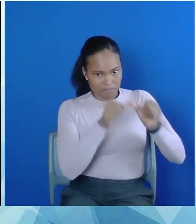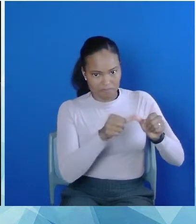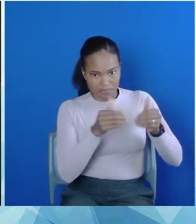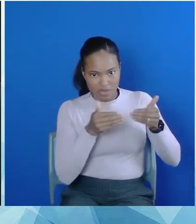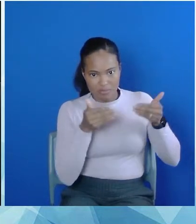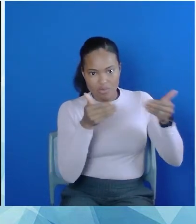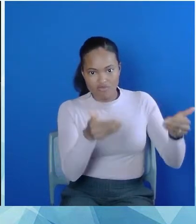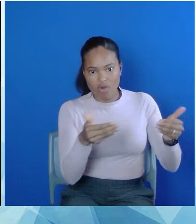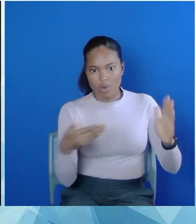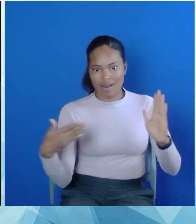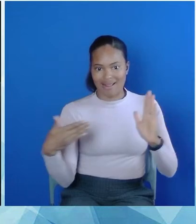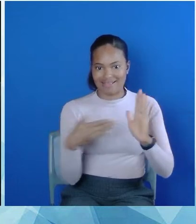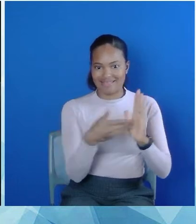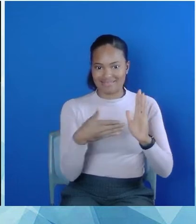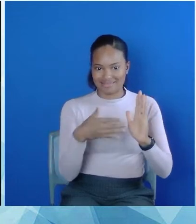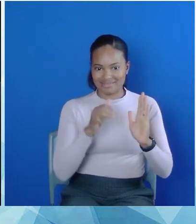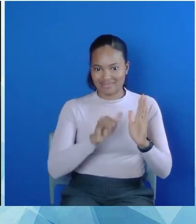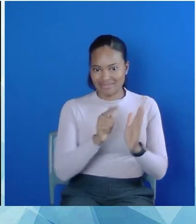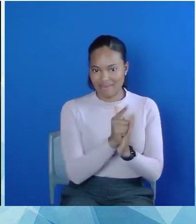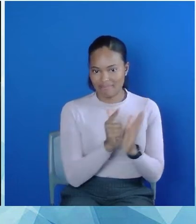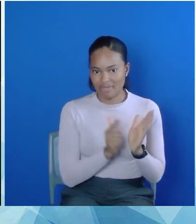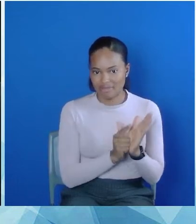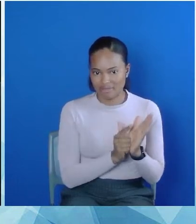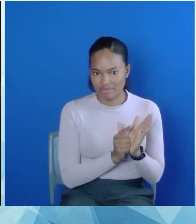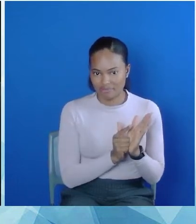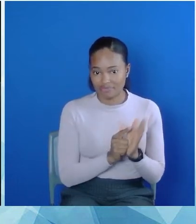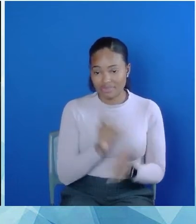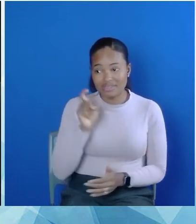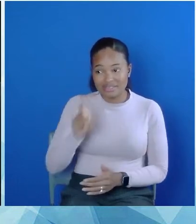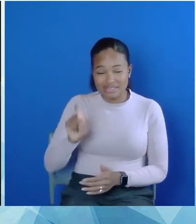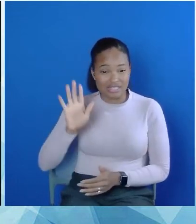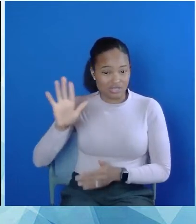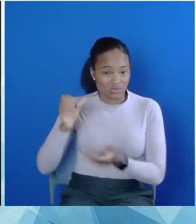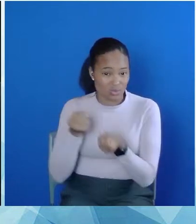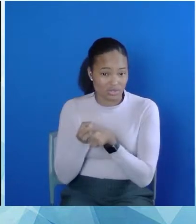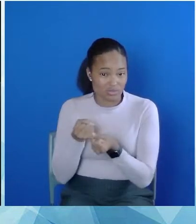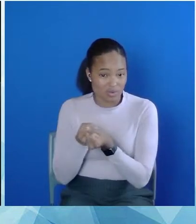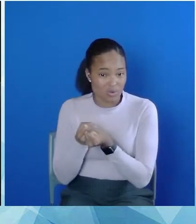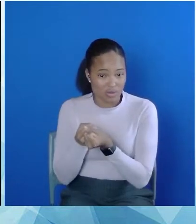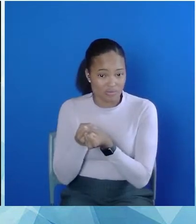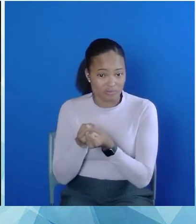bill. We need your support for this one.